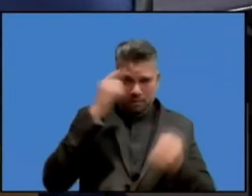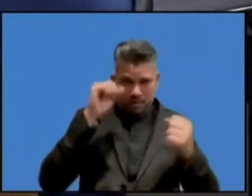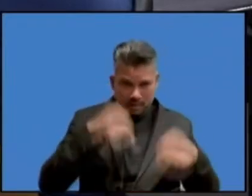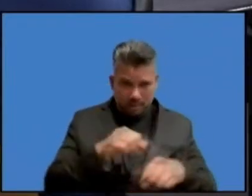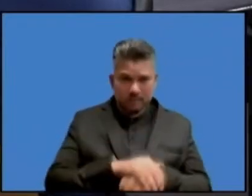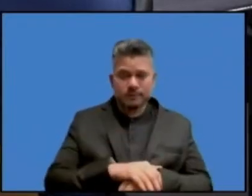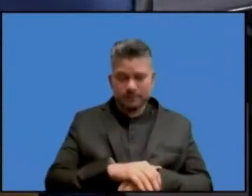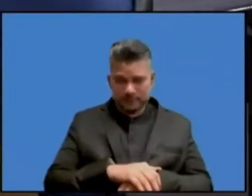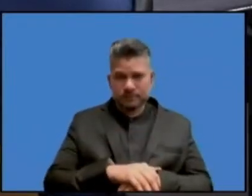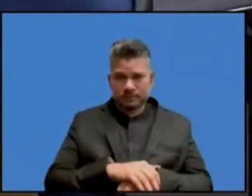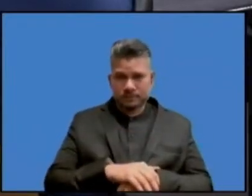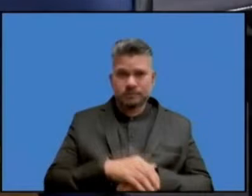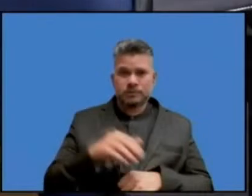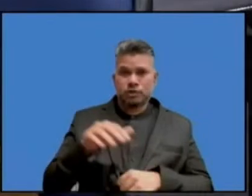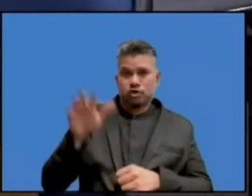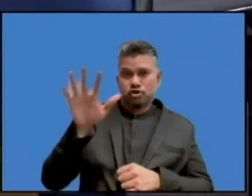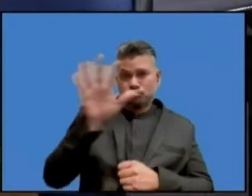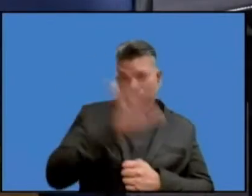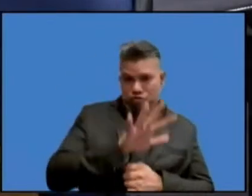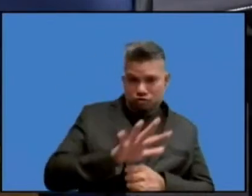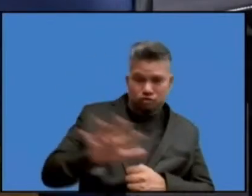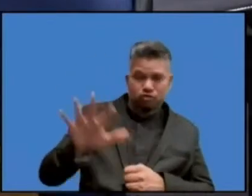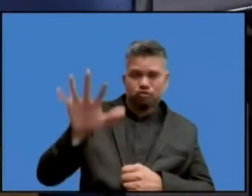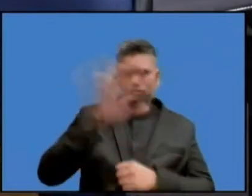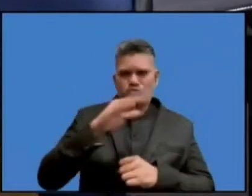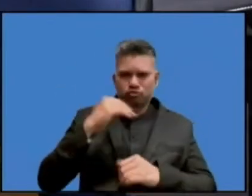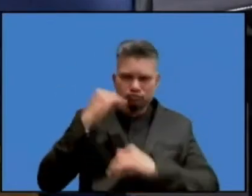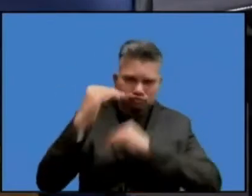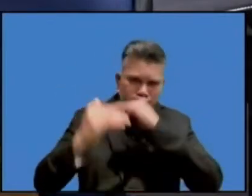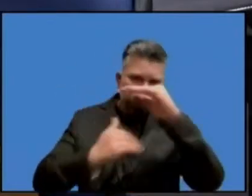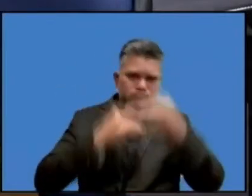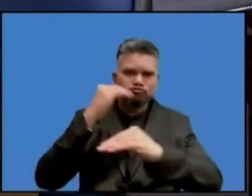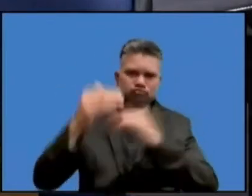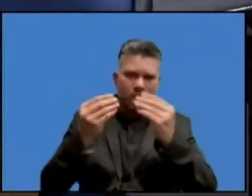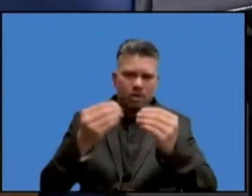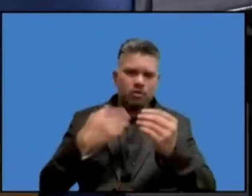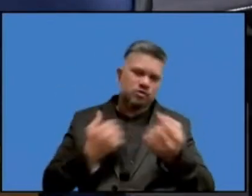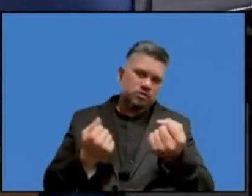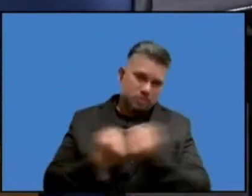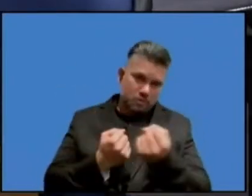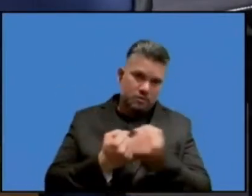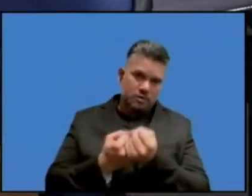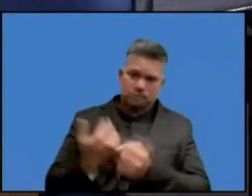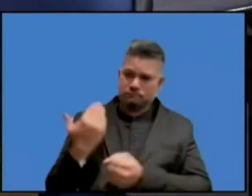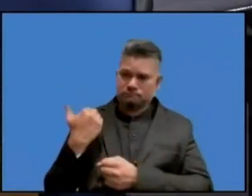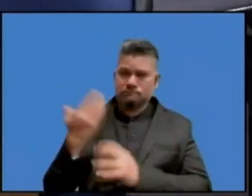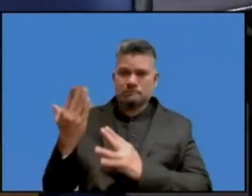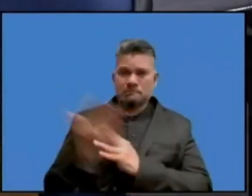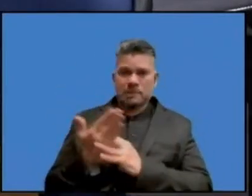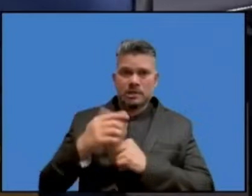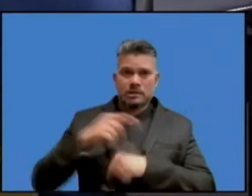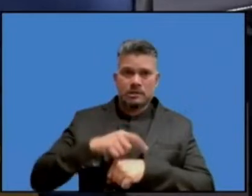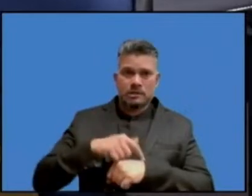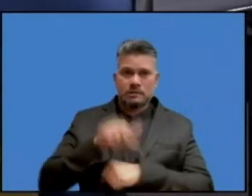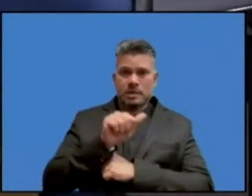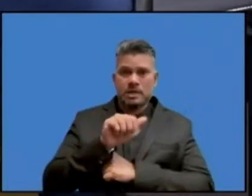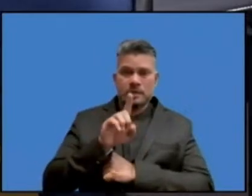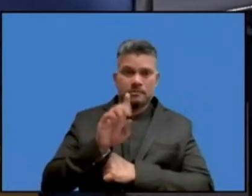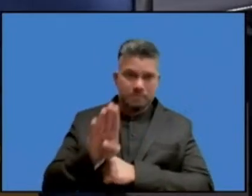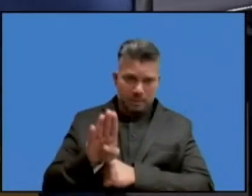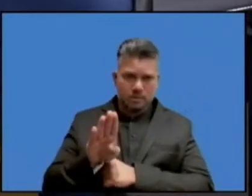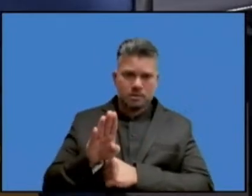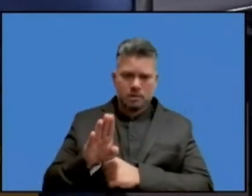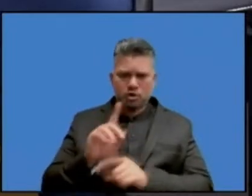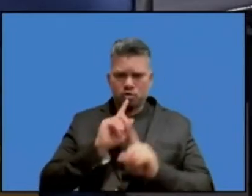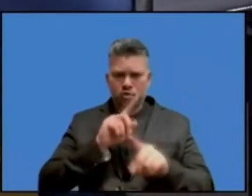charter mandate. The recent midterm review of ADB's Strategy 2030 identified regional cooperation as one